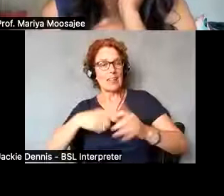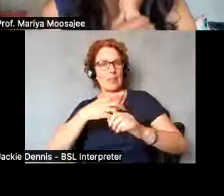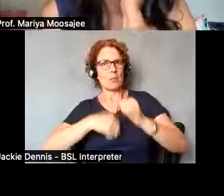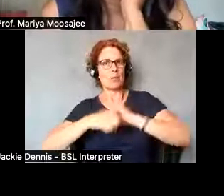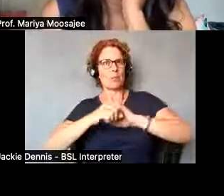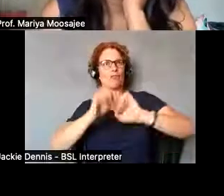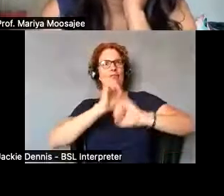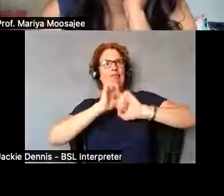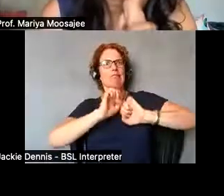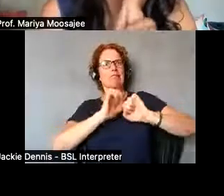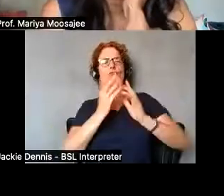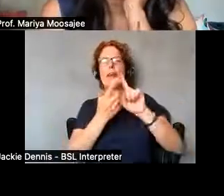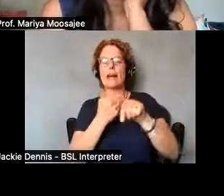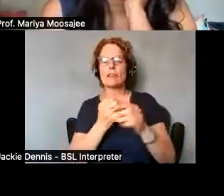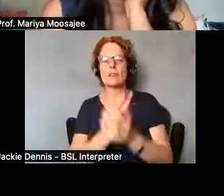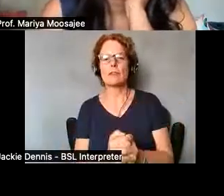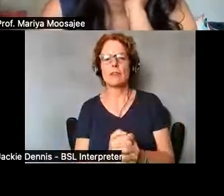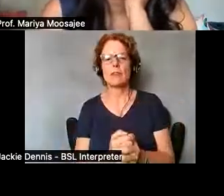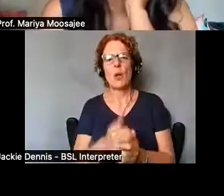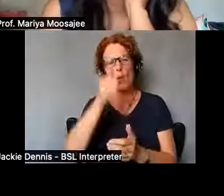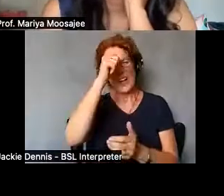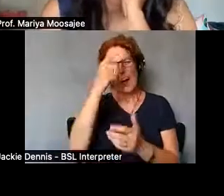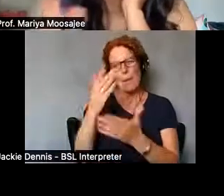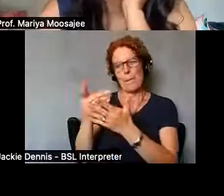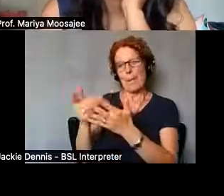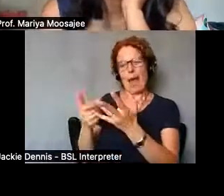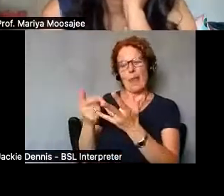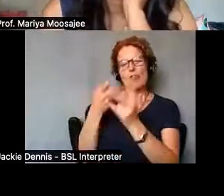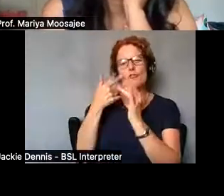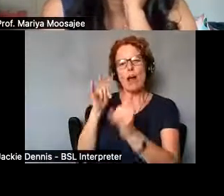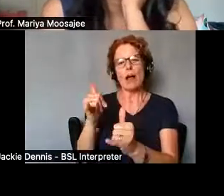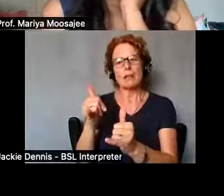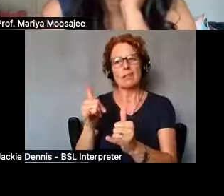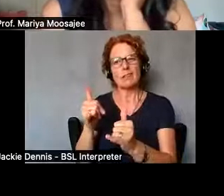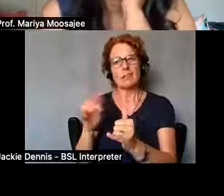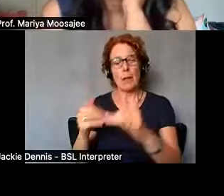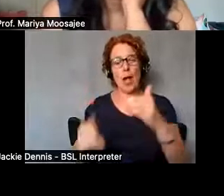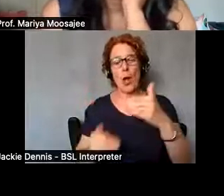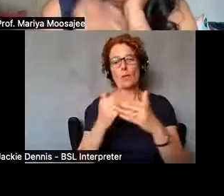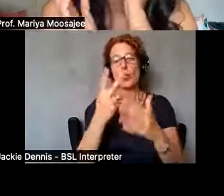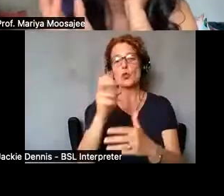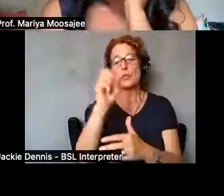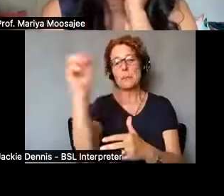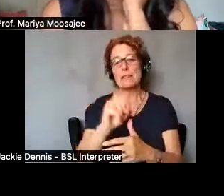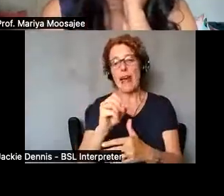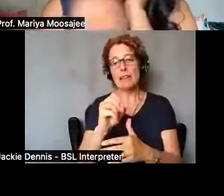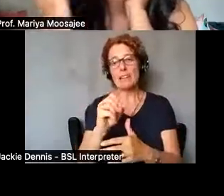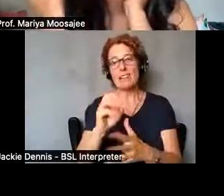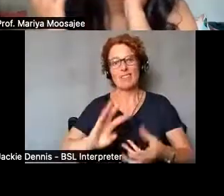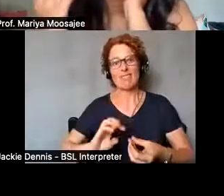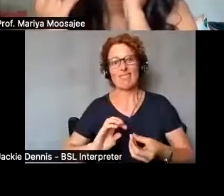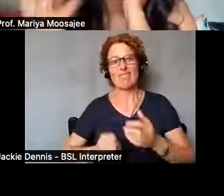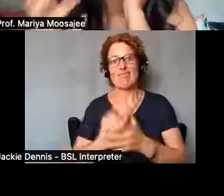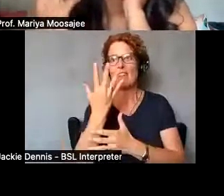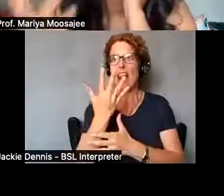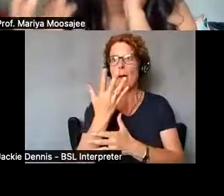our experience of the Luxturna trials that actually up to 20% of patients develop an immune response. Their